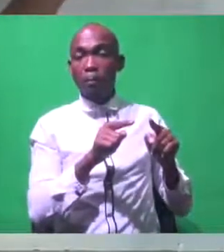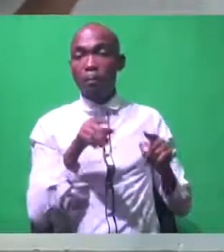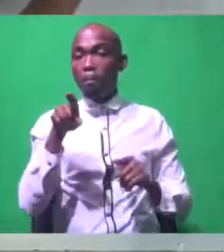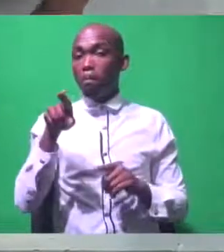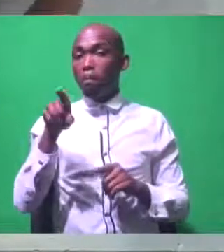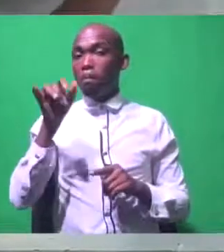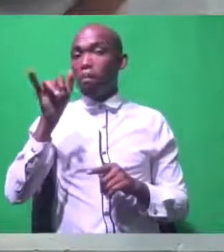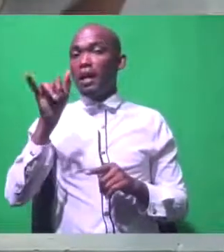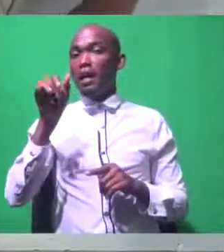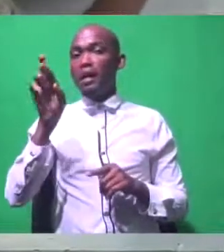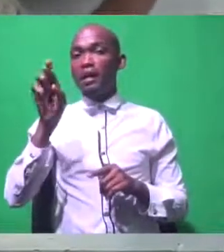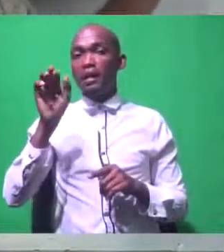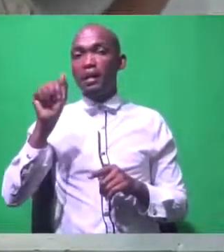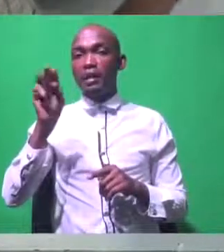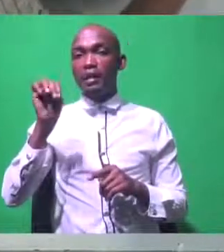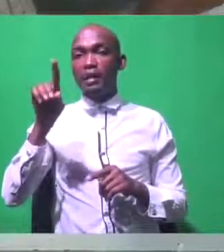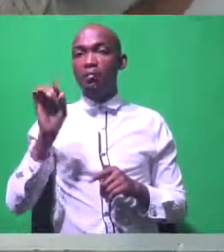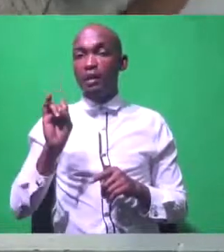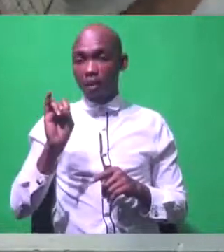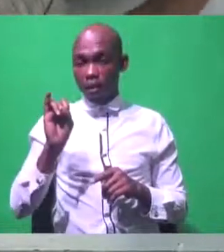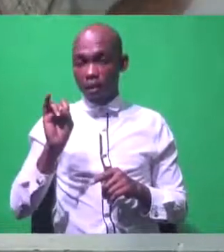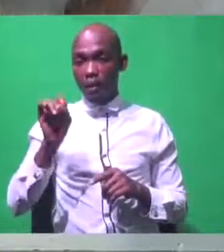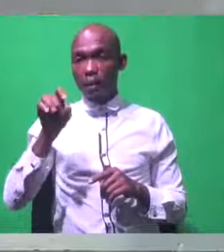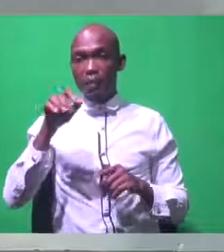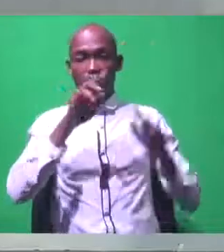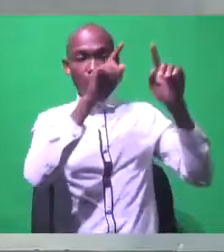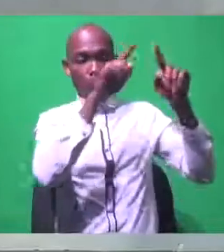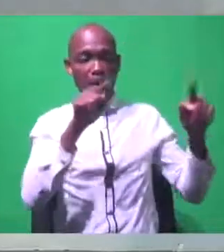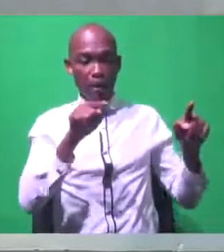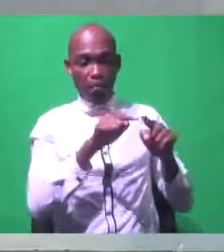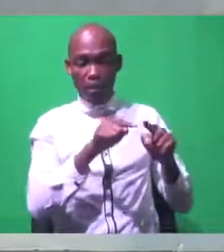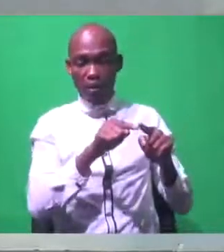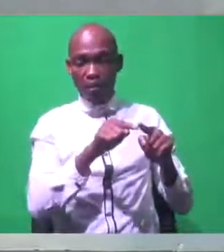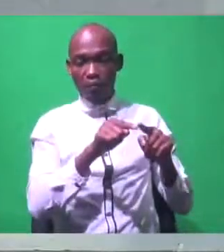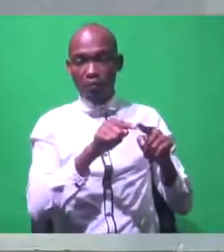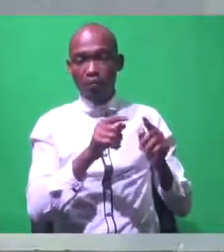in shape. Do you know pyramid shape?